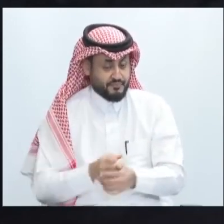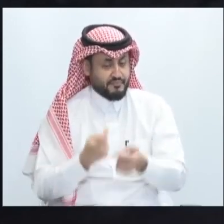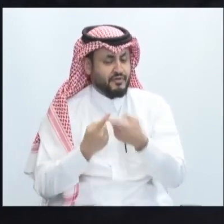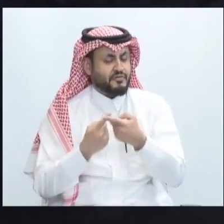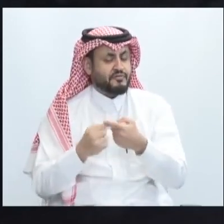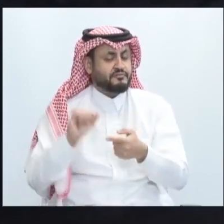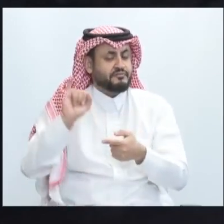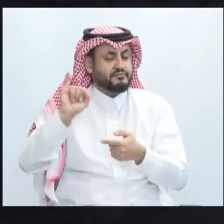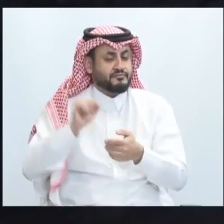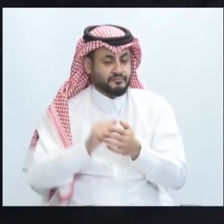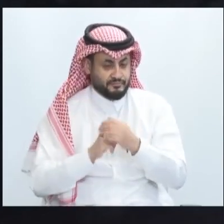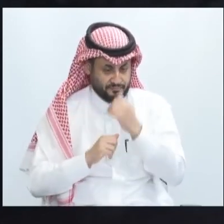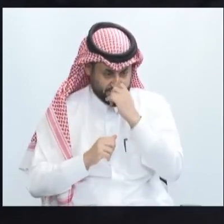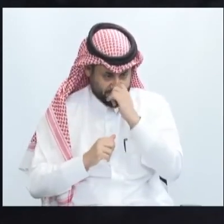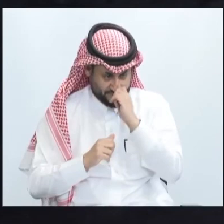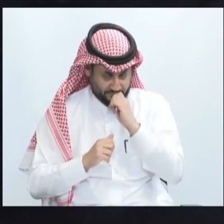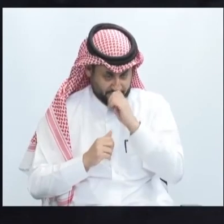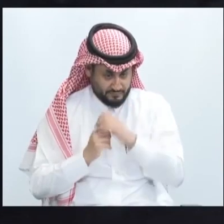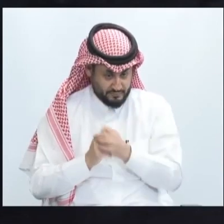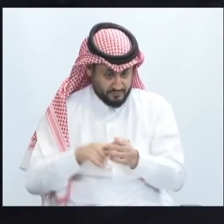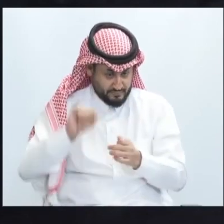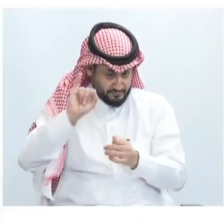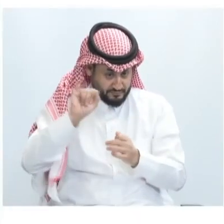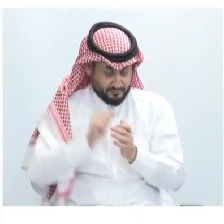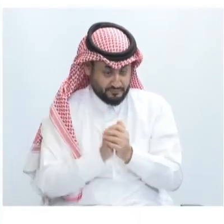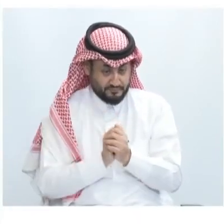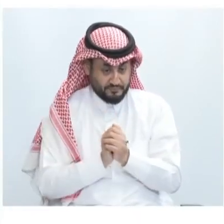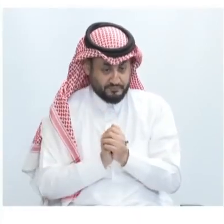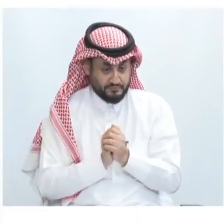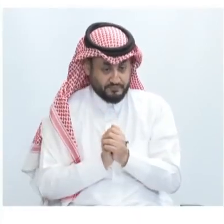I, but we pronounce it as E. Okay, so